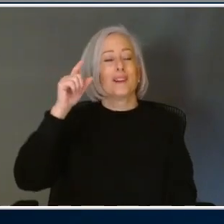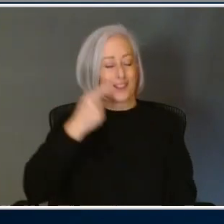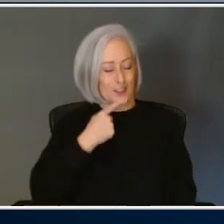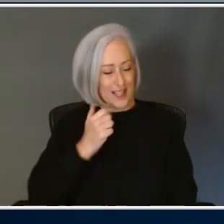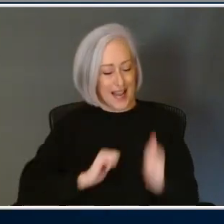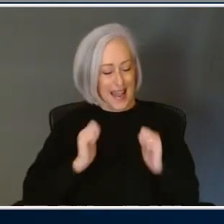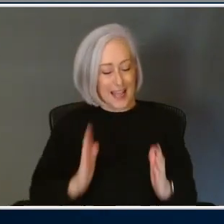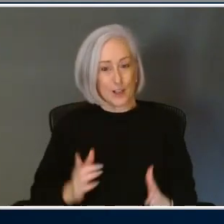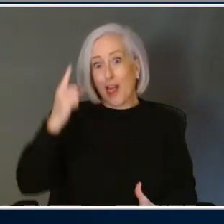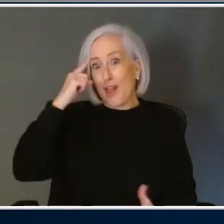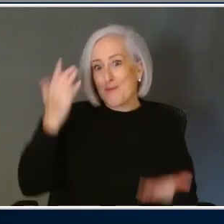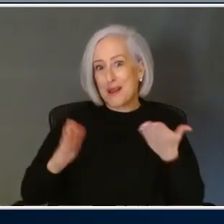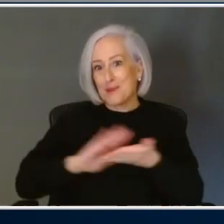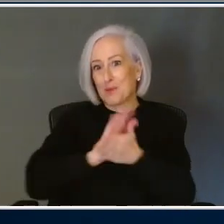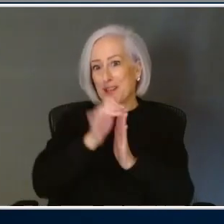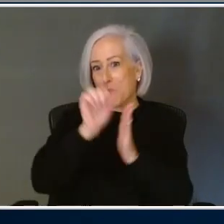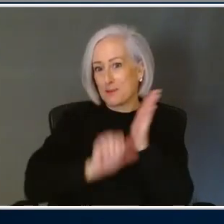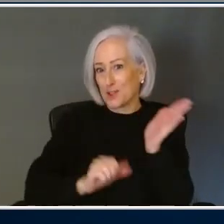neurosurgeon.